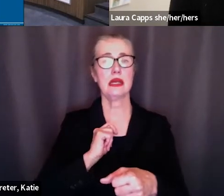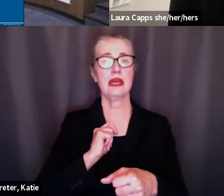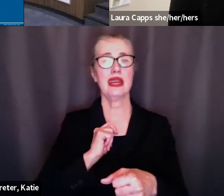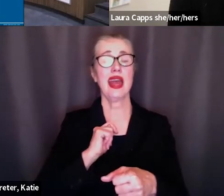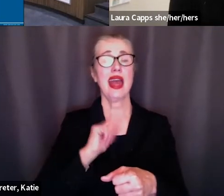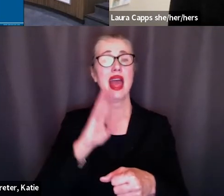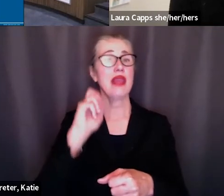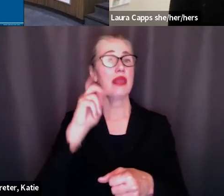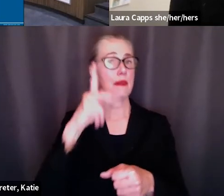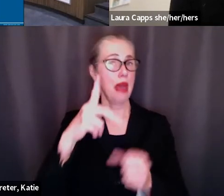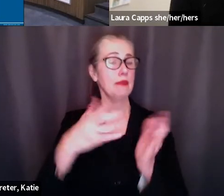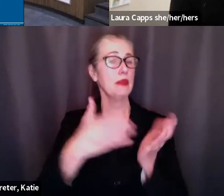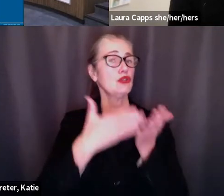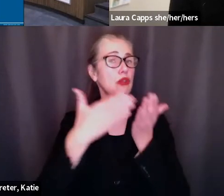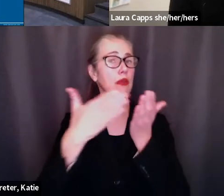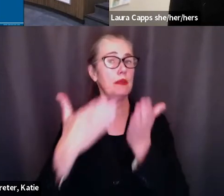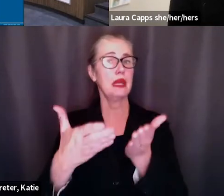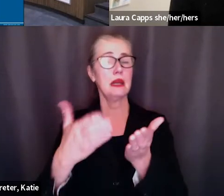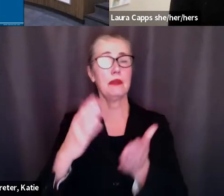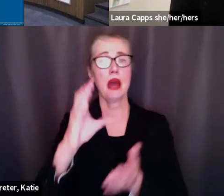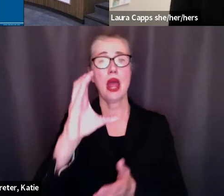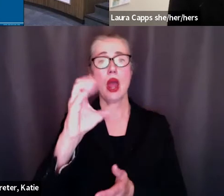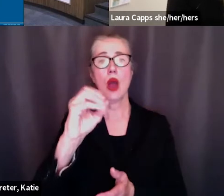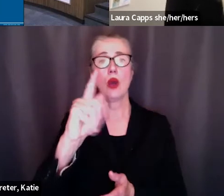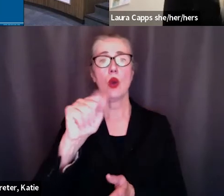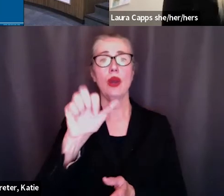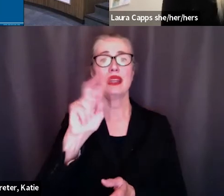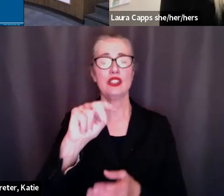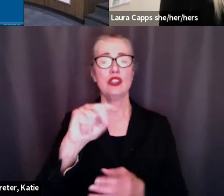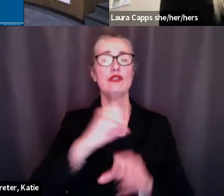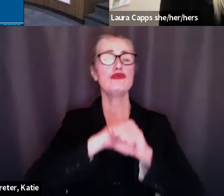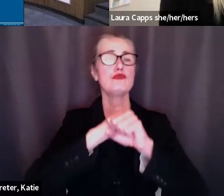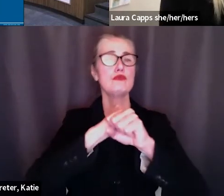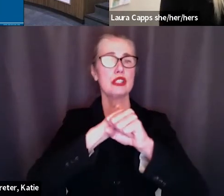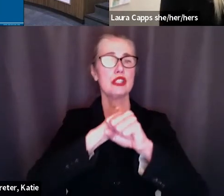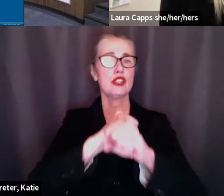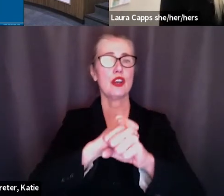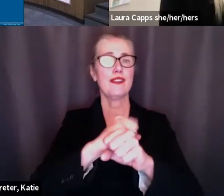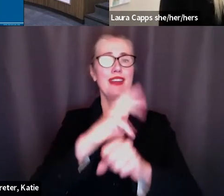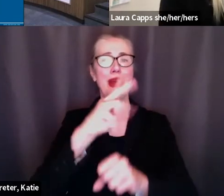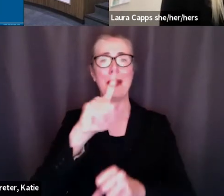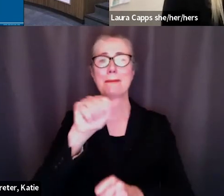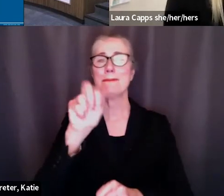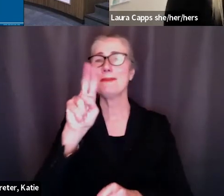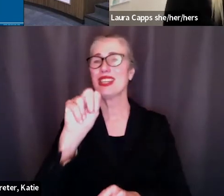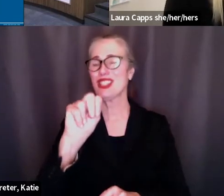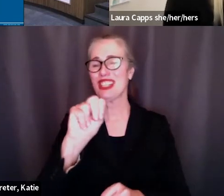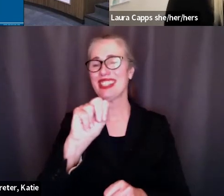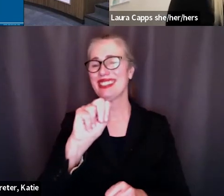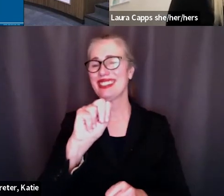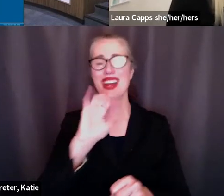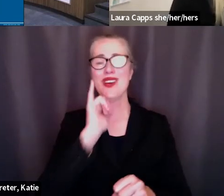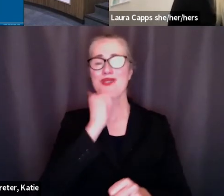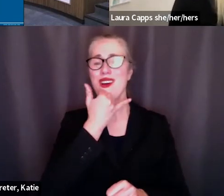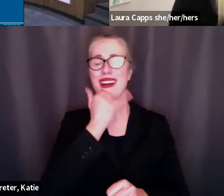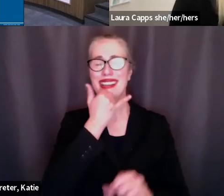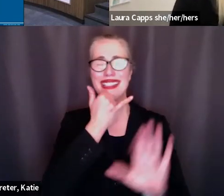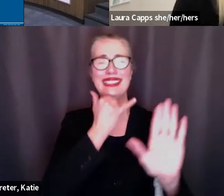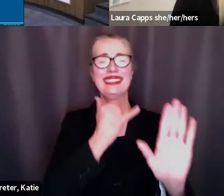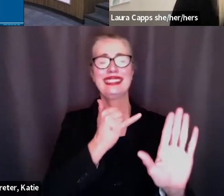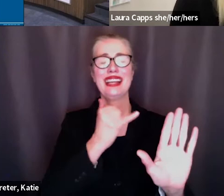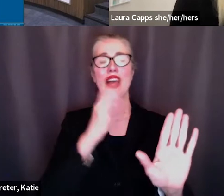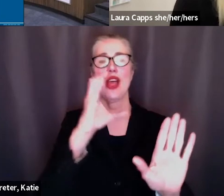submitted by the coalition to preserve mission canyon oh excuse me the wrong coalition uh the